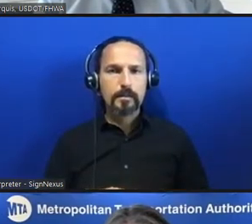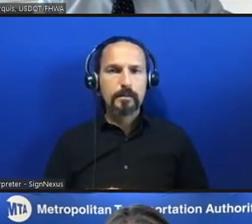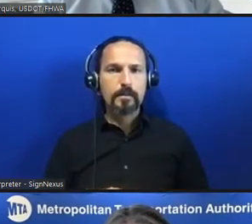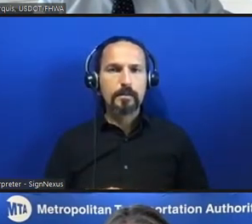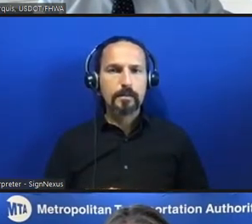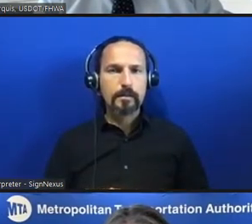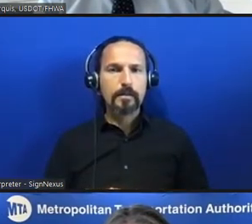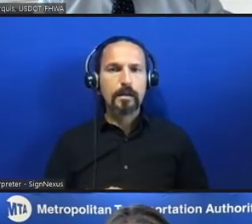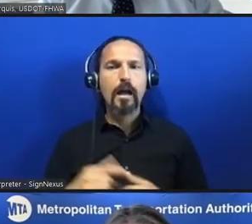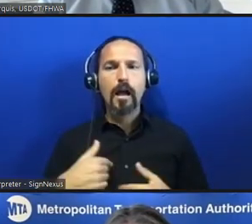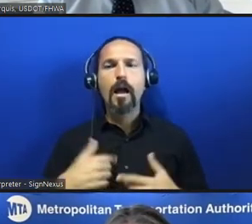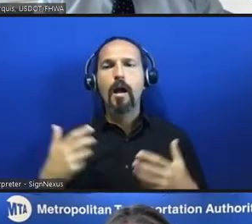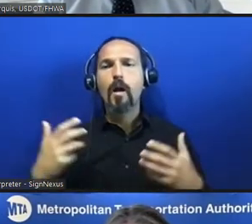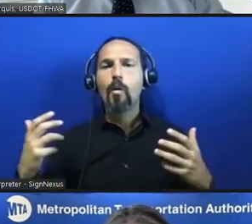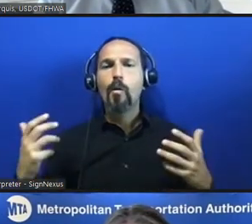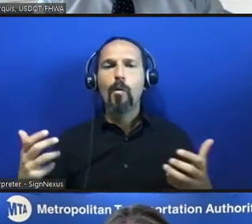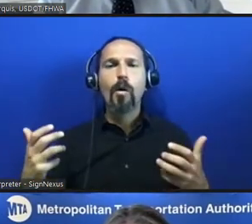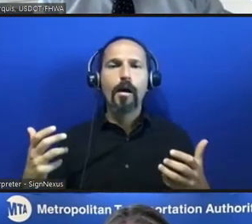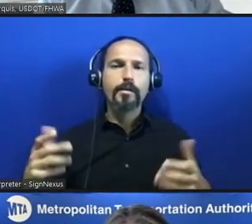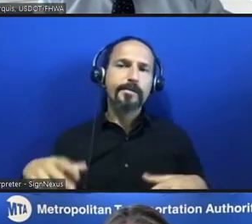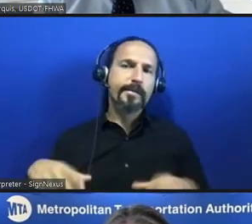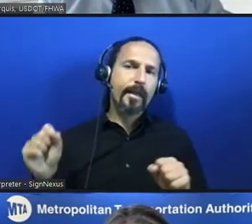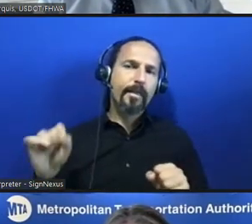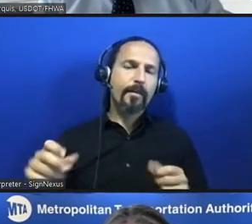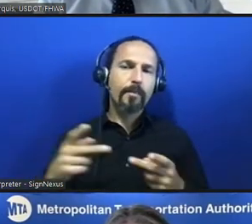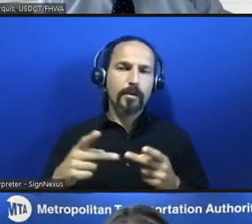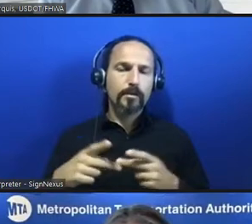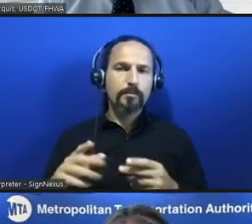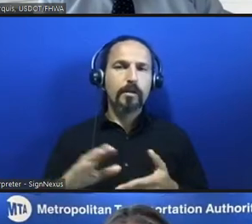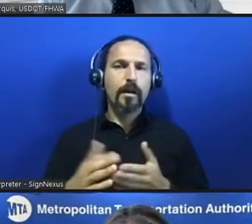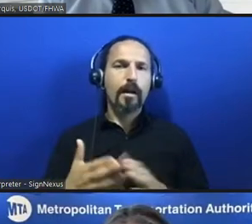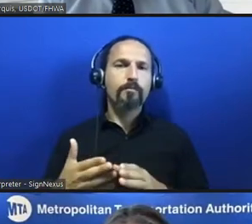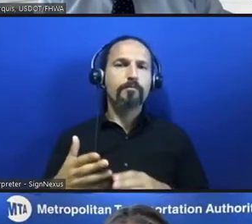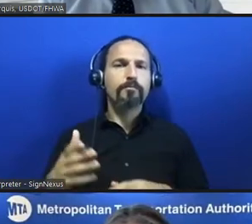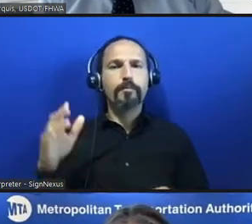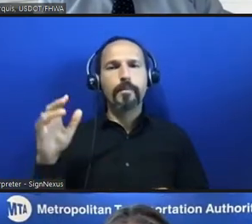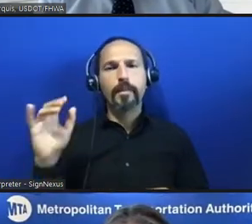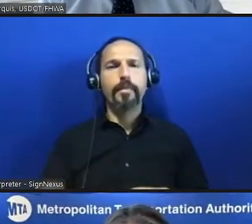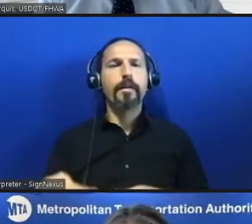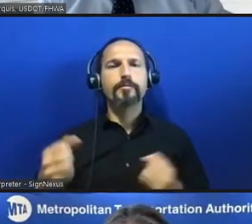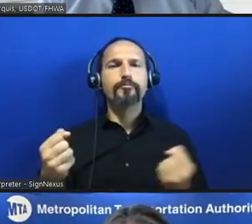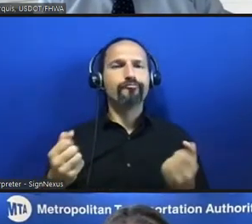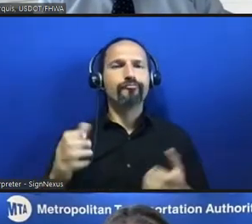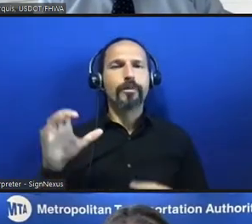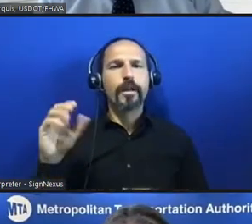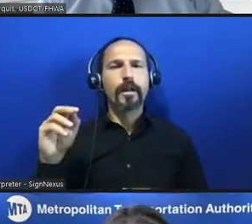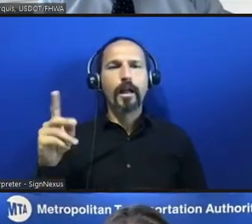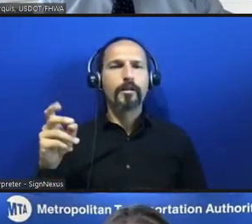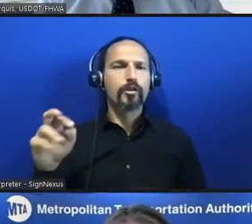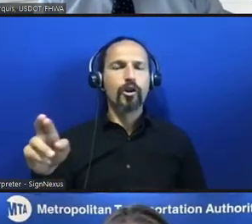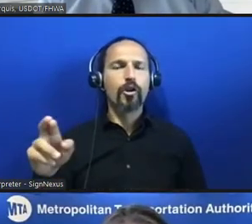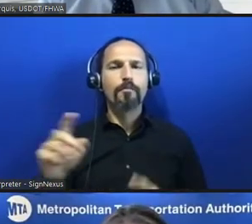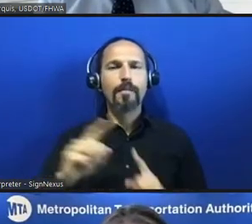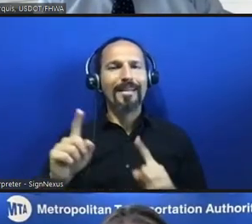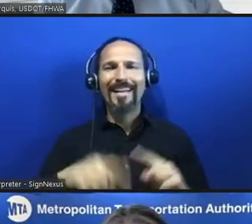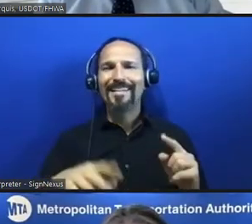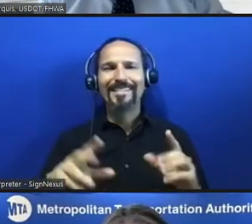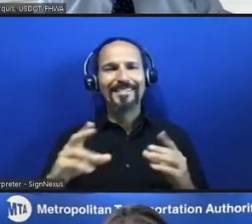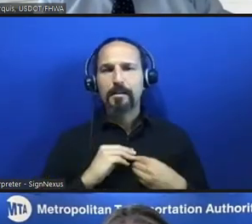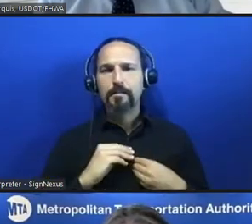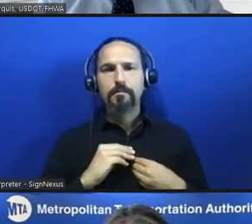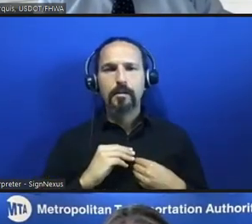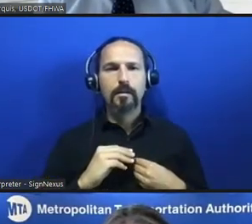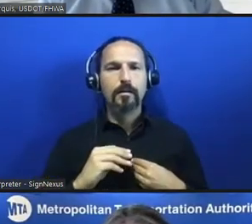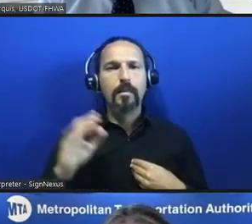I wanted to take on a position as a conductor and I couldn't take it because of the